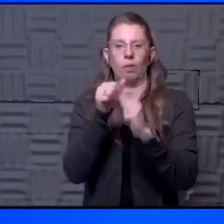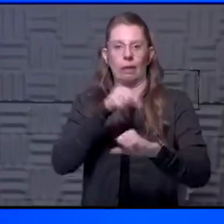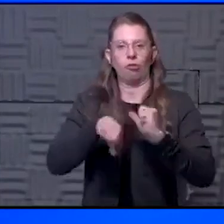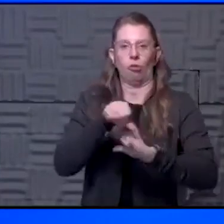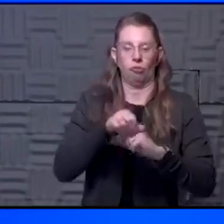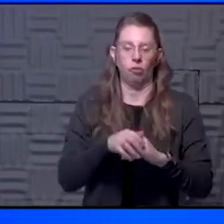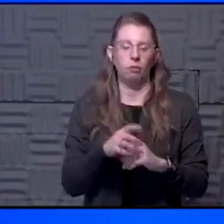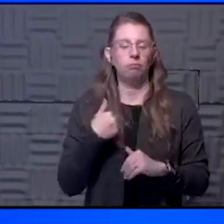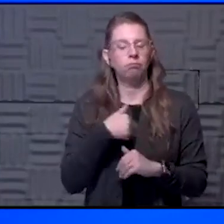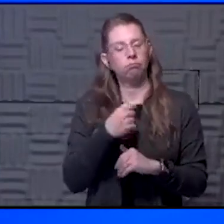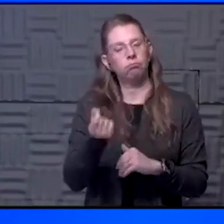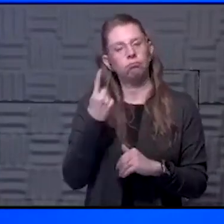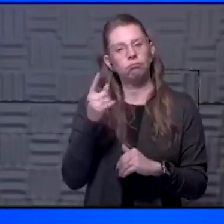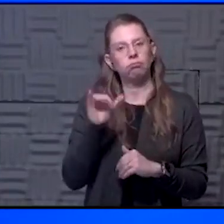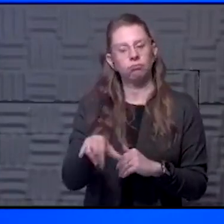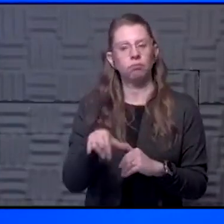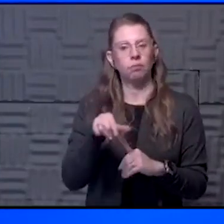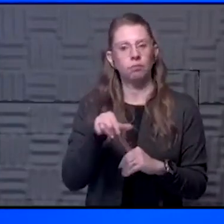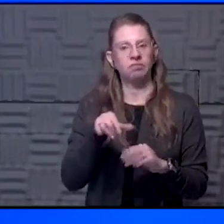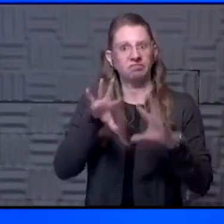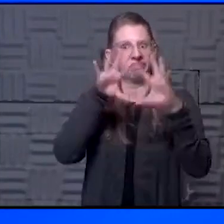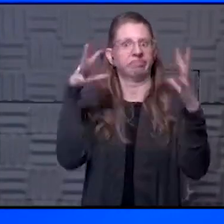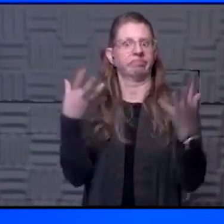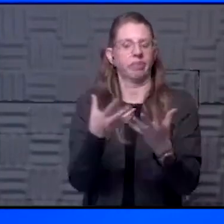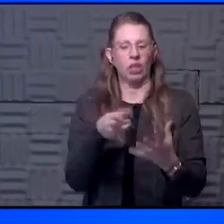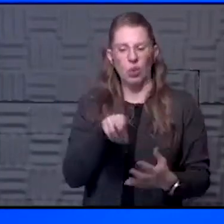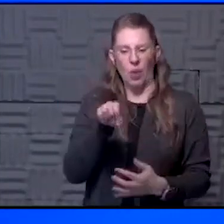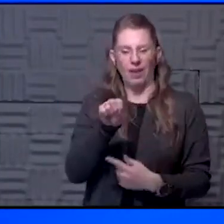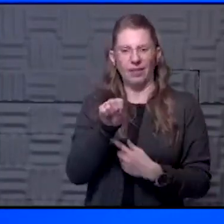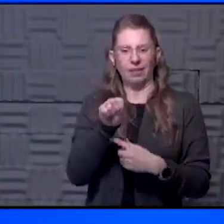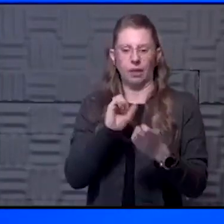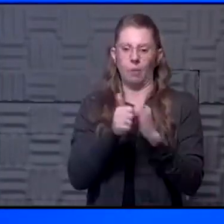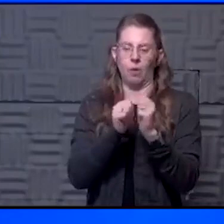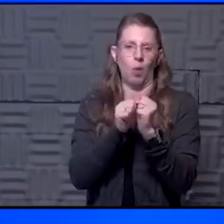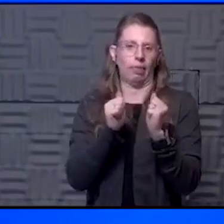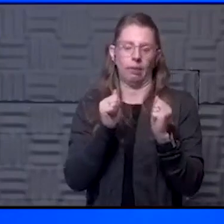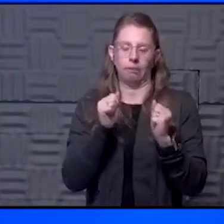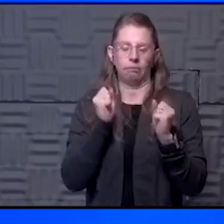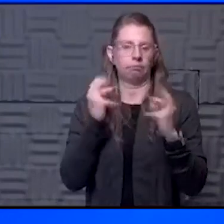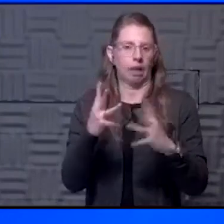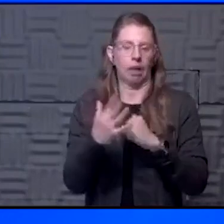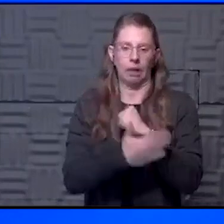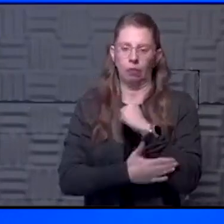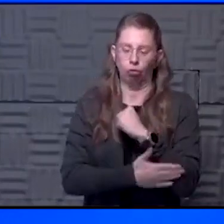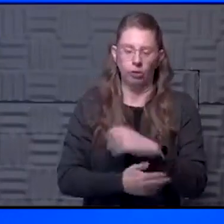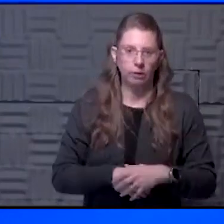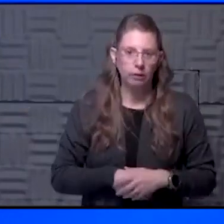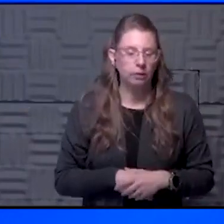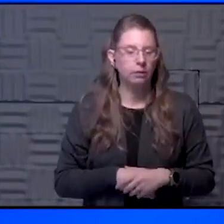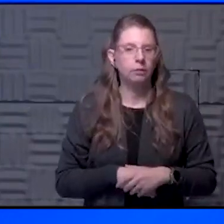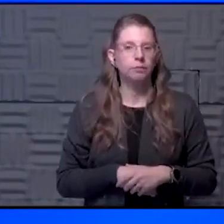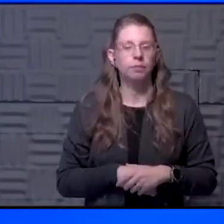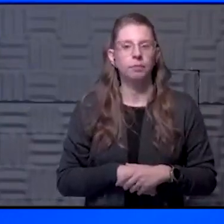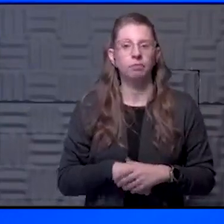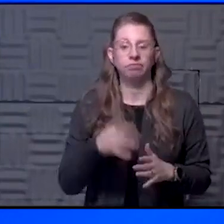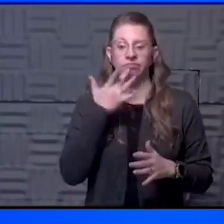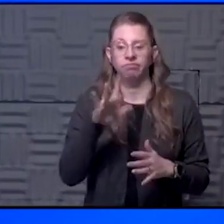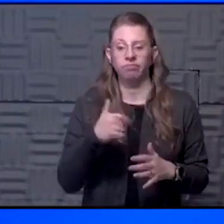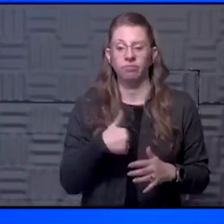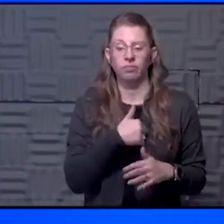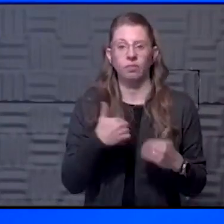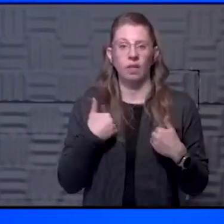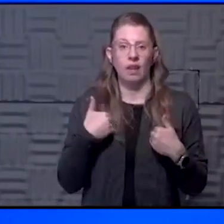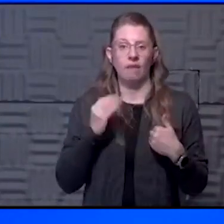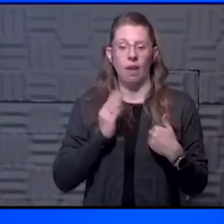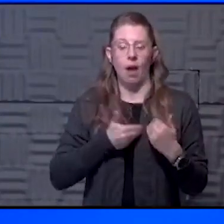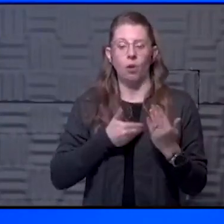other. Certainly we understand that on a global stage, the United States is in competition with a lot of countries. So I think, luckily we have